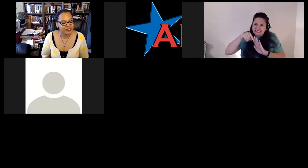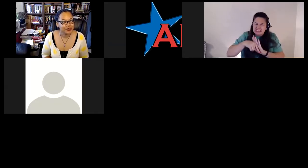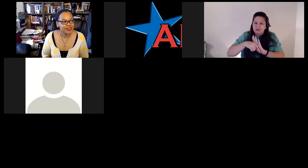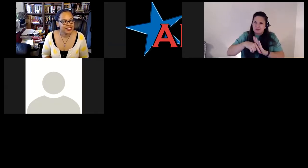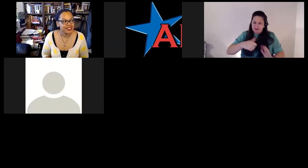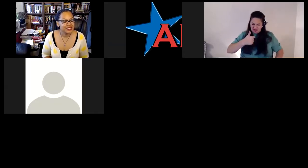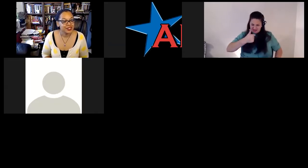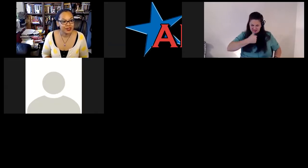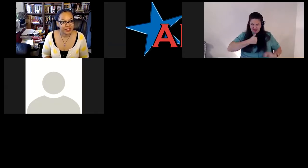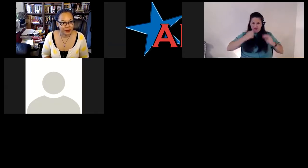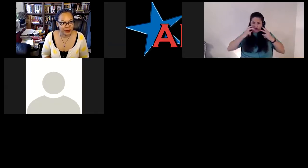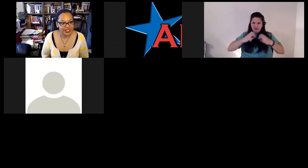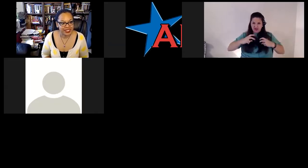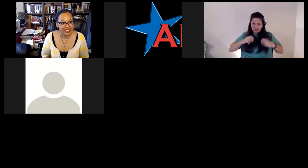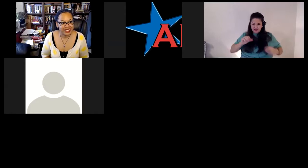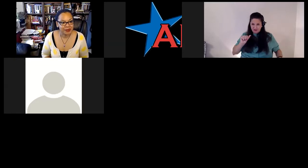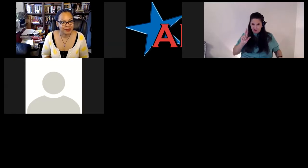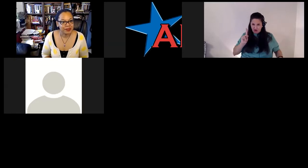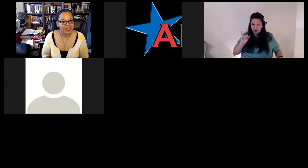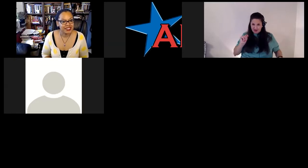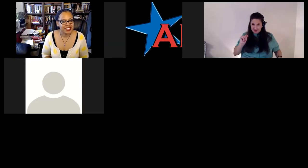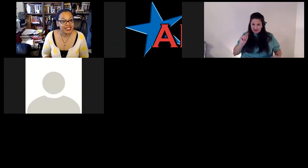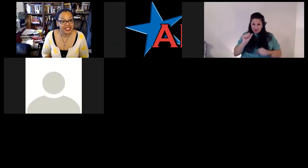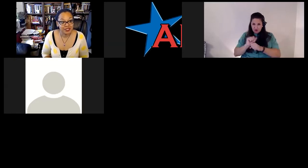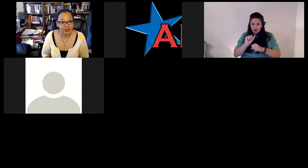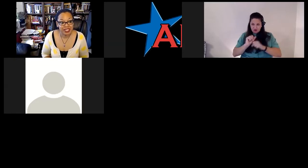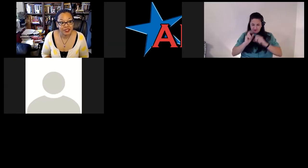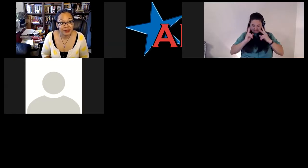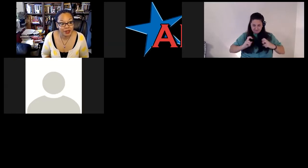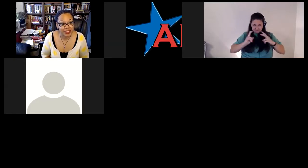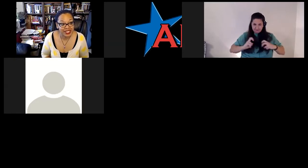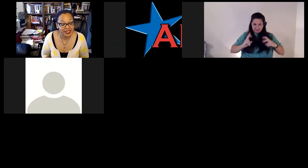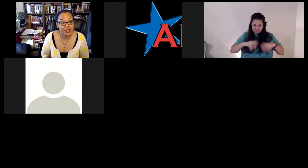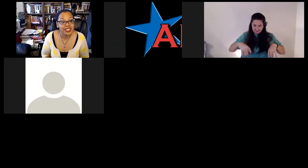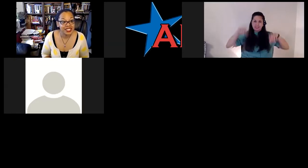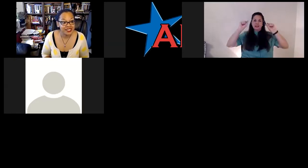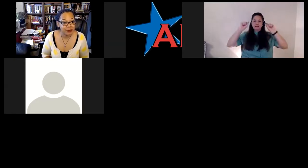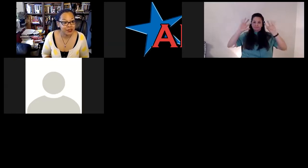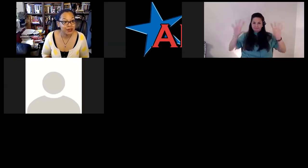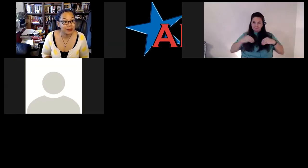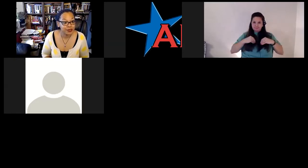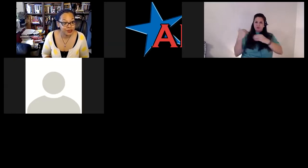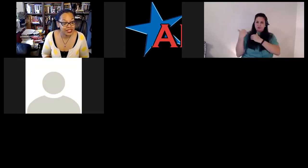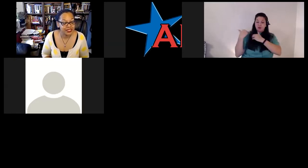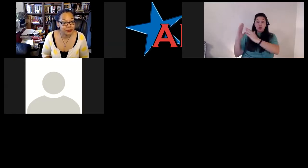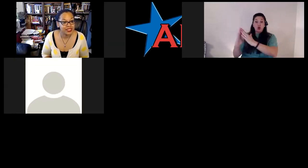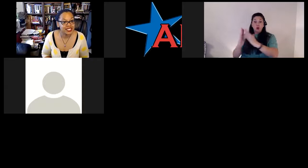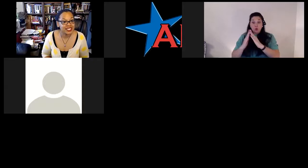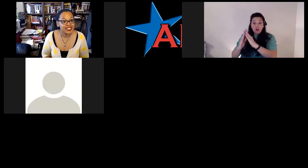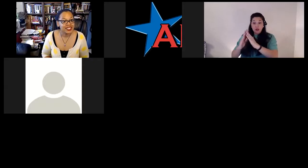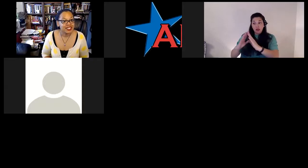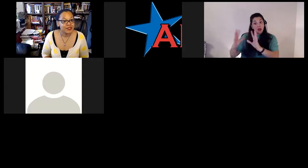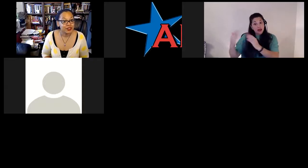self-reflective audit work, and taking sort of accountability, community accountability and personal